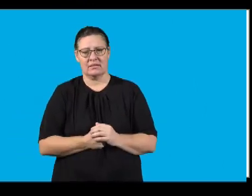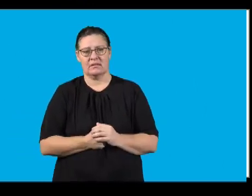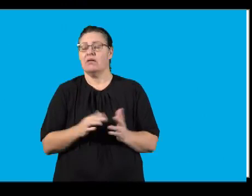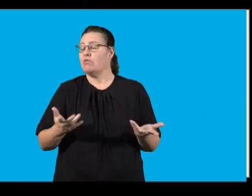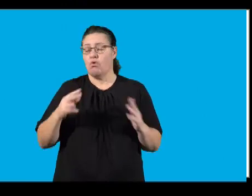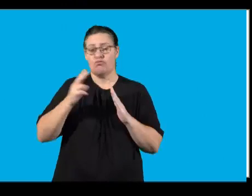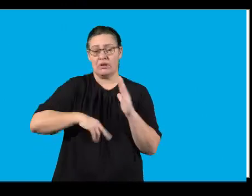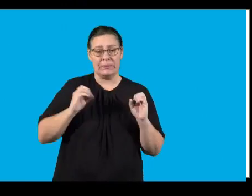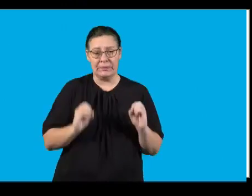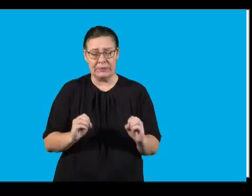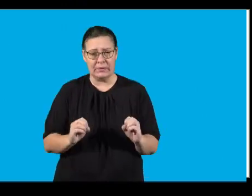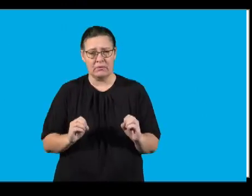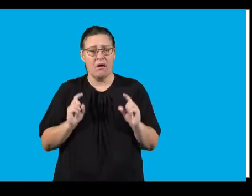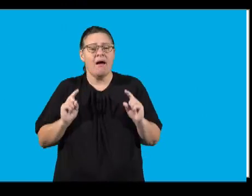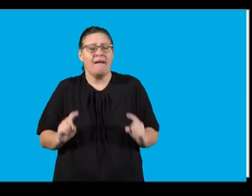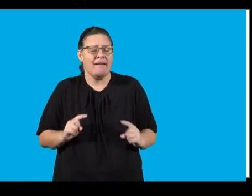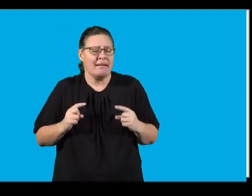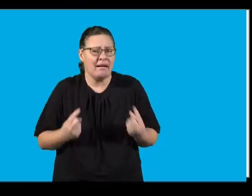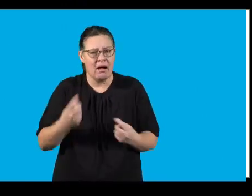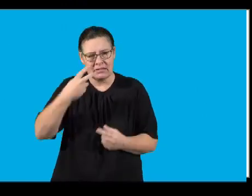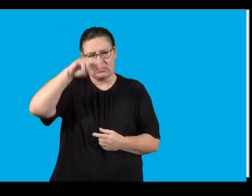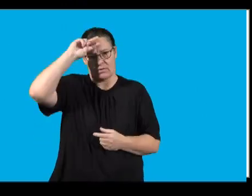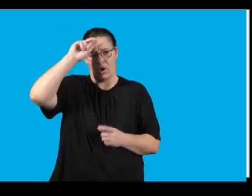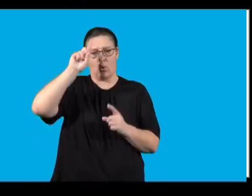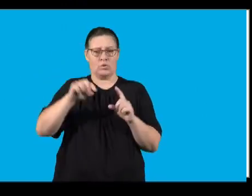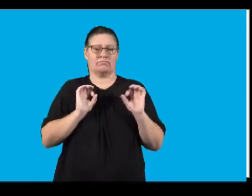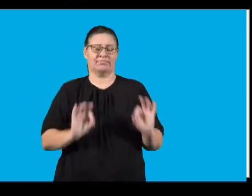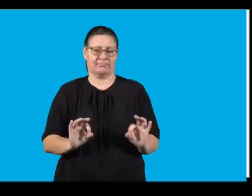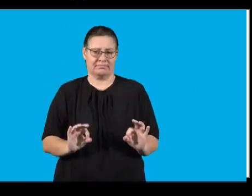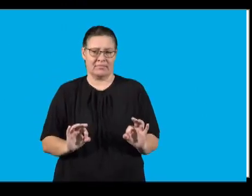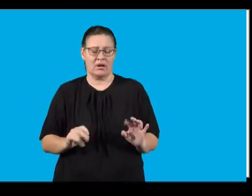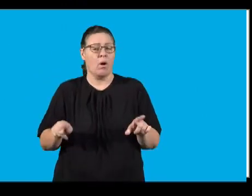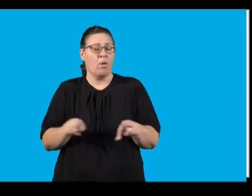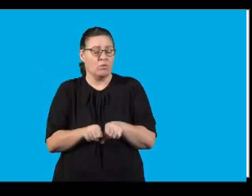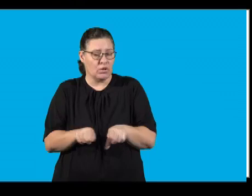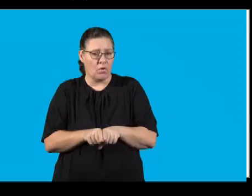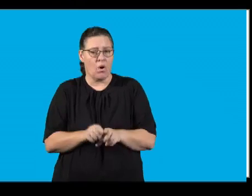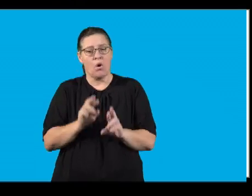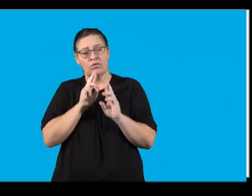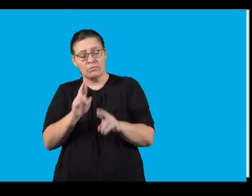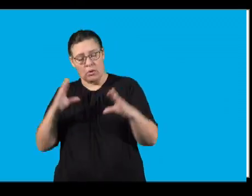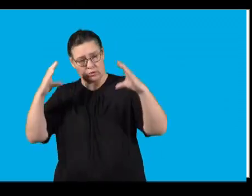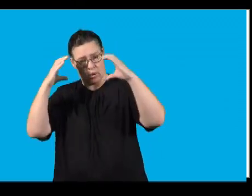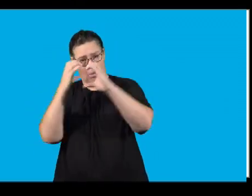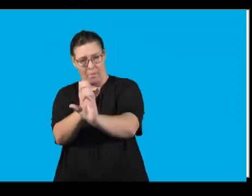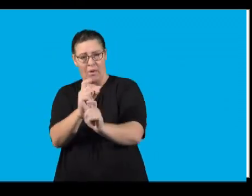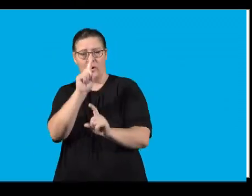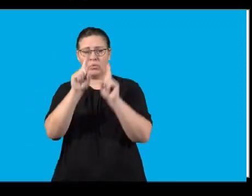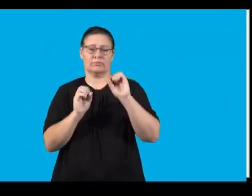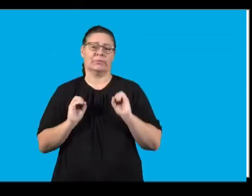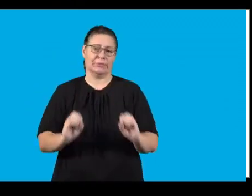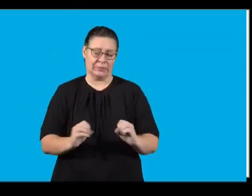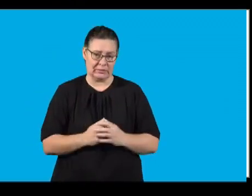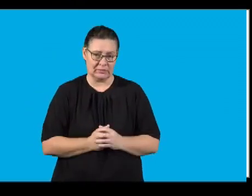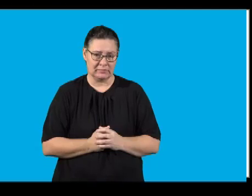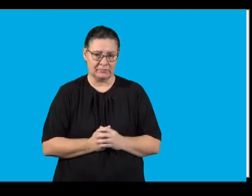are not reading, you cannot interpret the question type properly and also not respond to the scope of the questions,